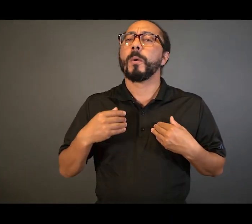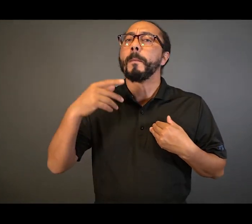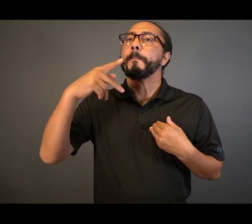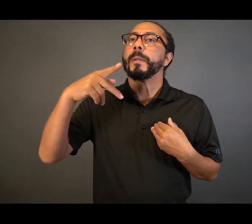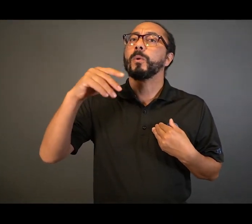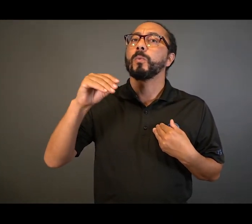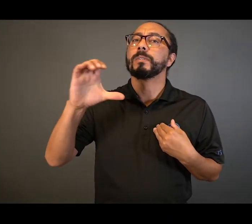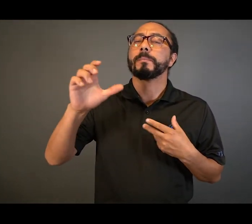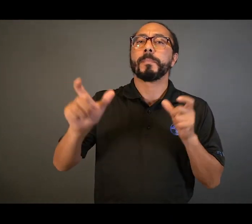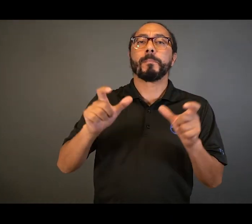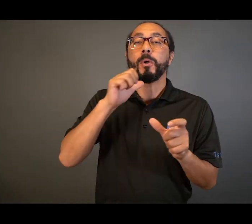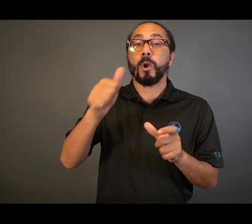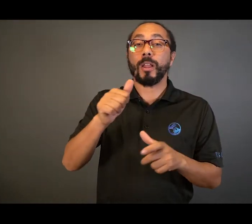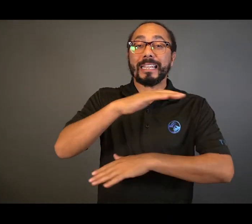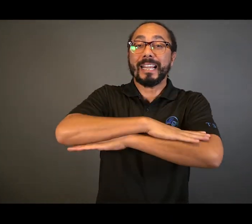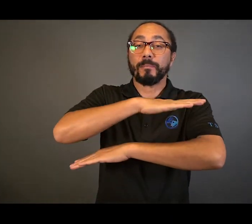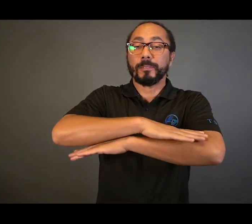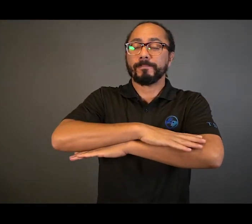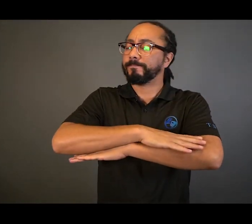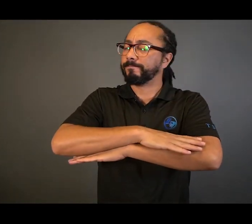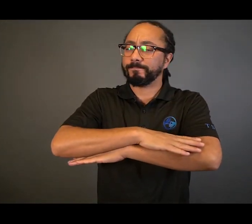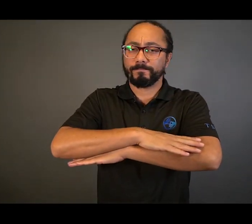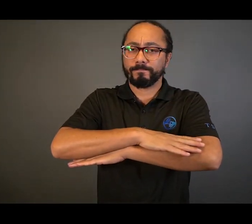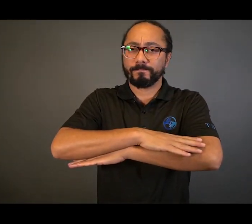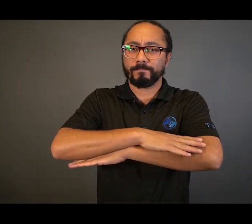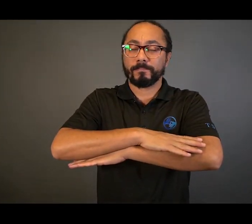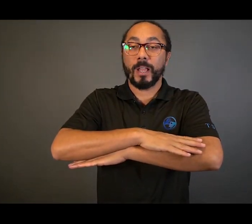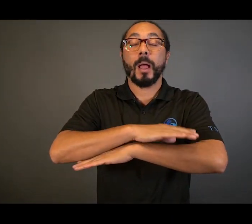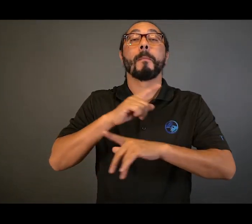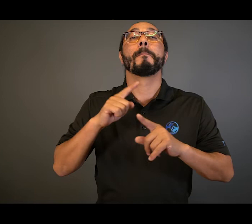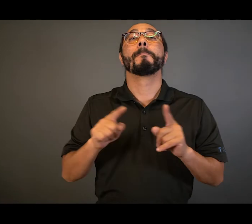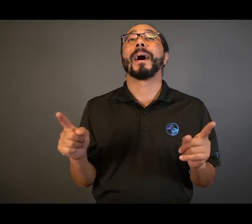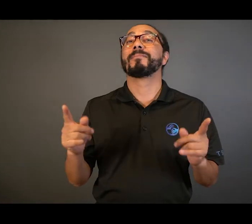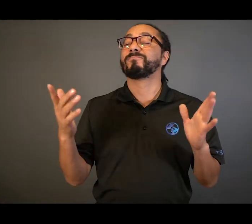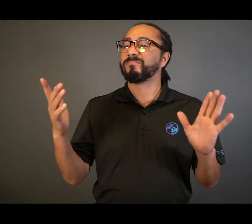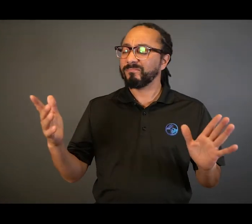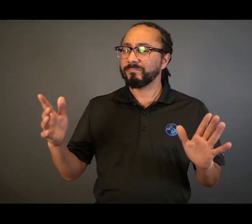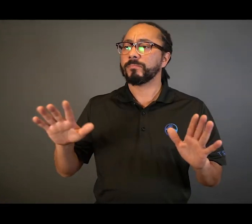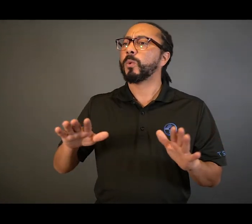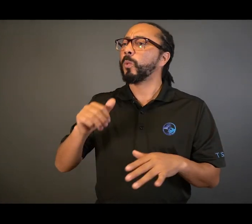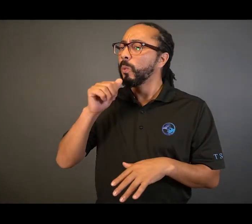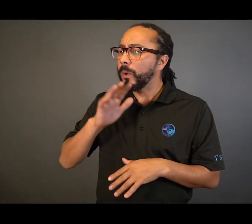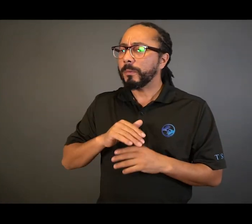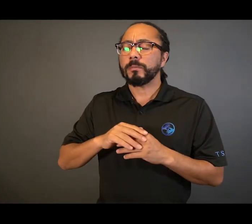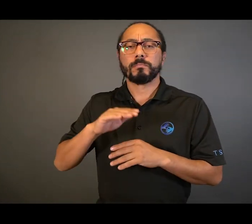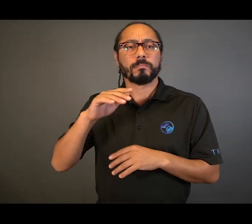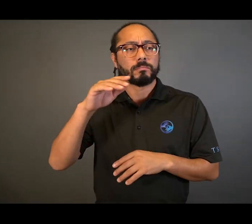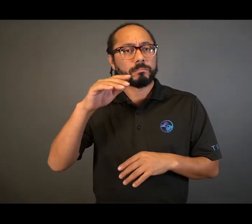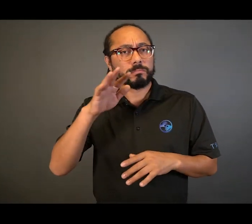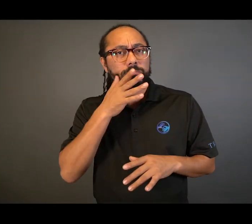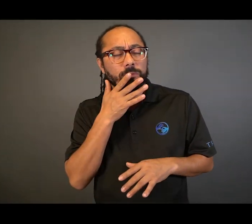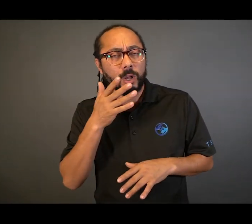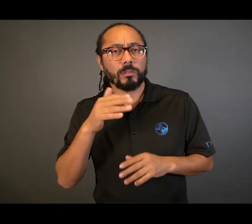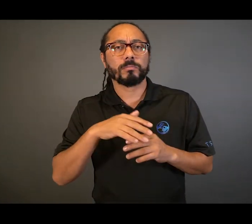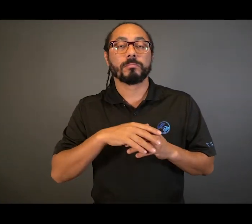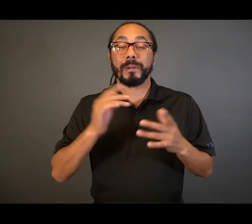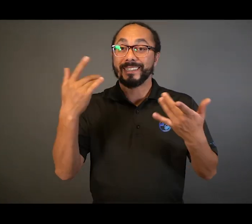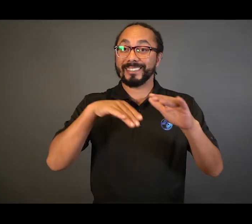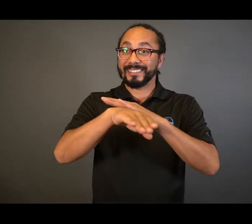to not have people of color at the table. But no one thinks to see if the table is